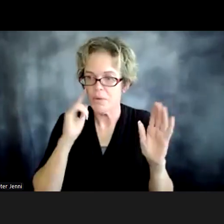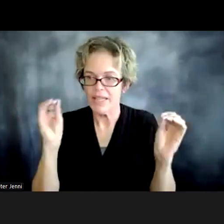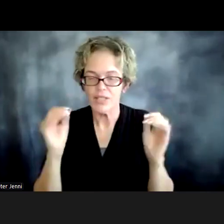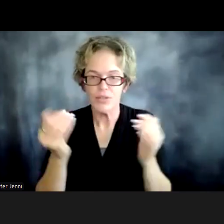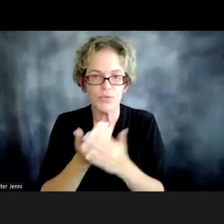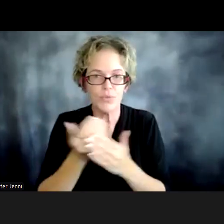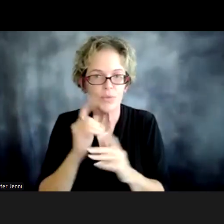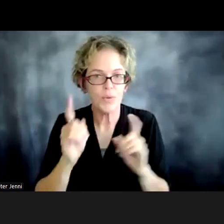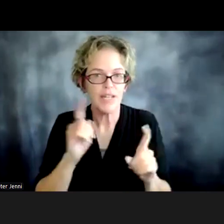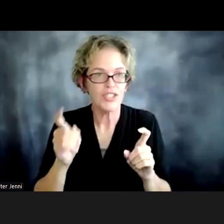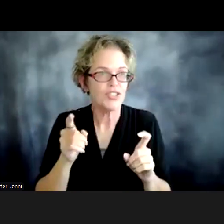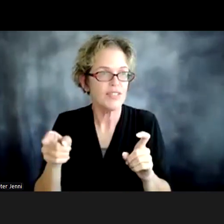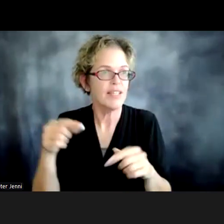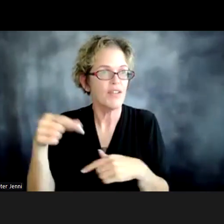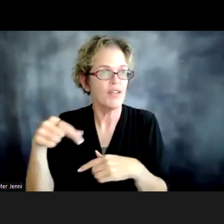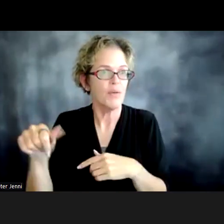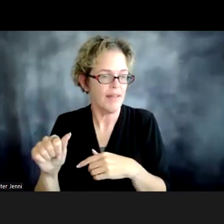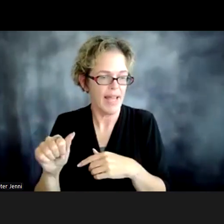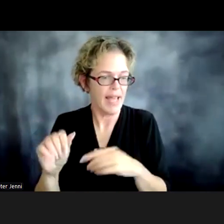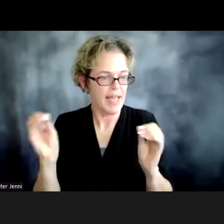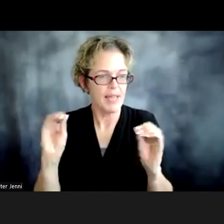questions in the Q&A.